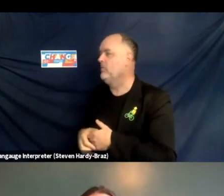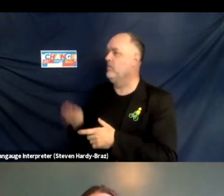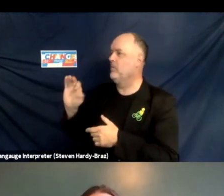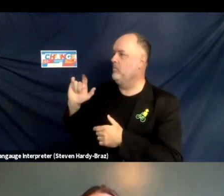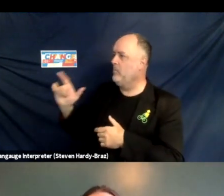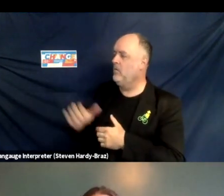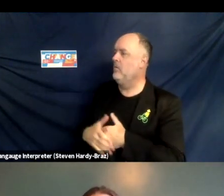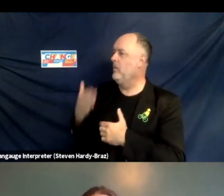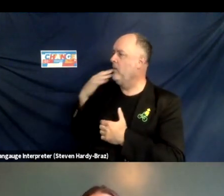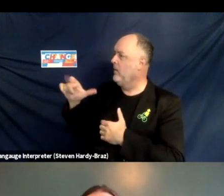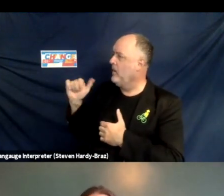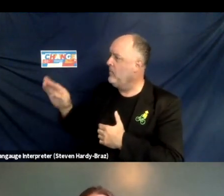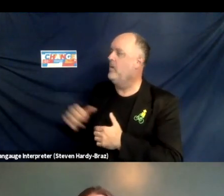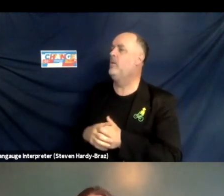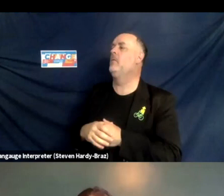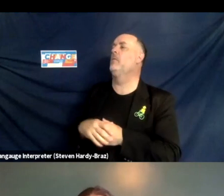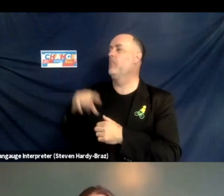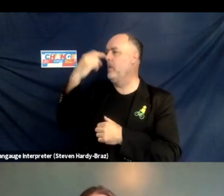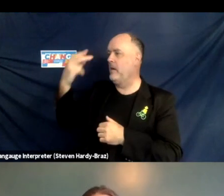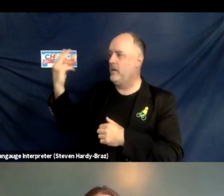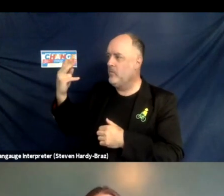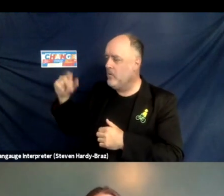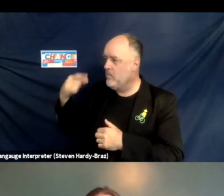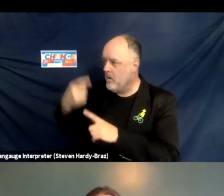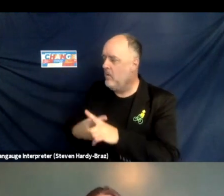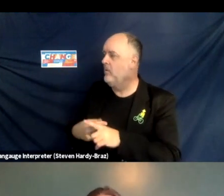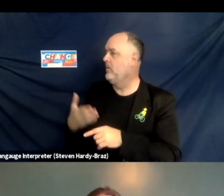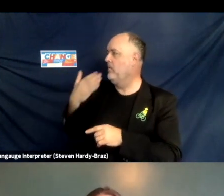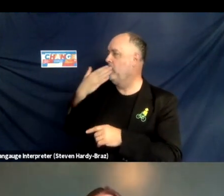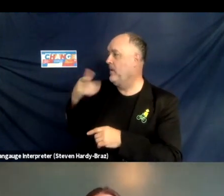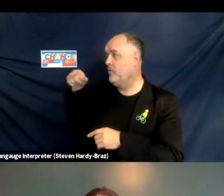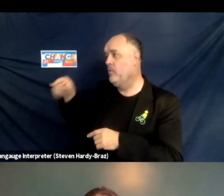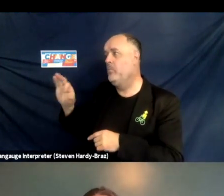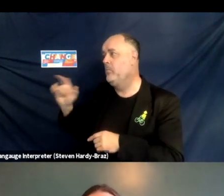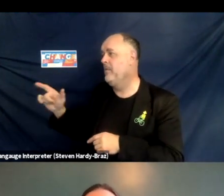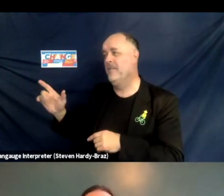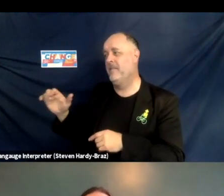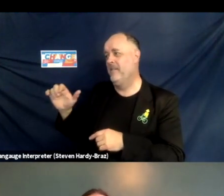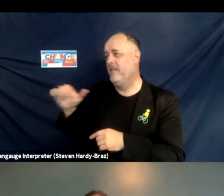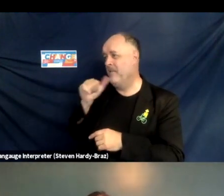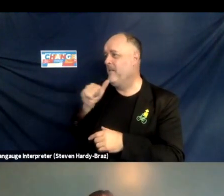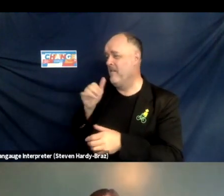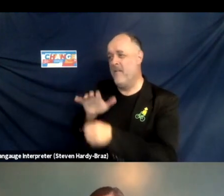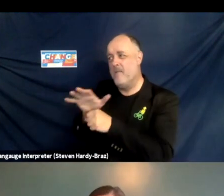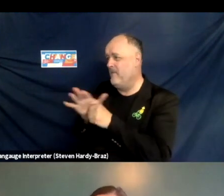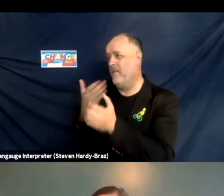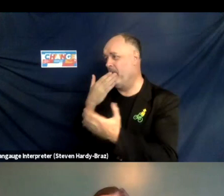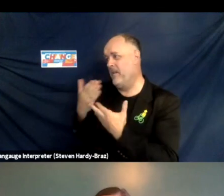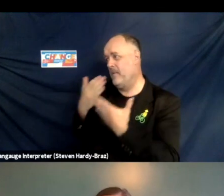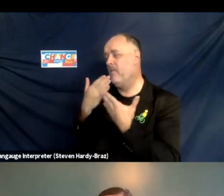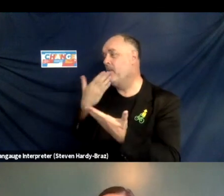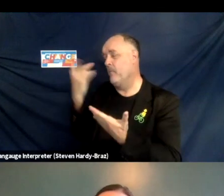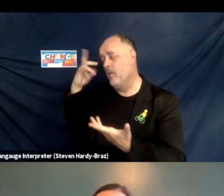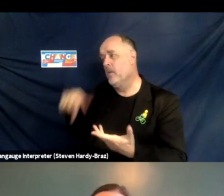it's Women's History Month, so special, special, special thanks to you. Bill, you don't get any of those thanks. That's just for our, in this